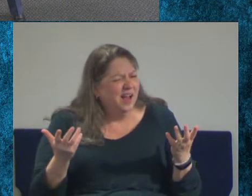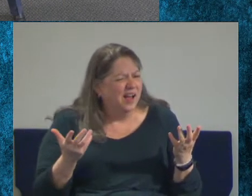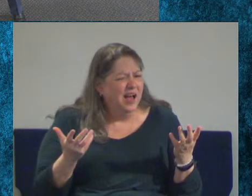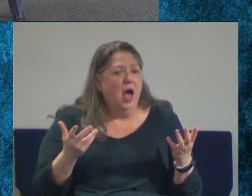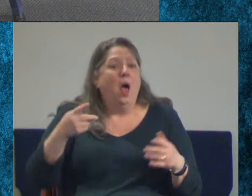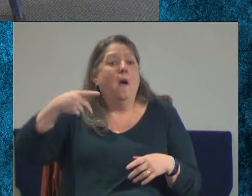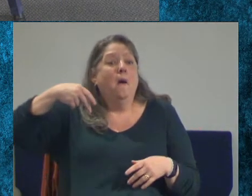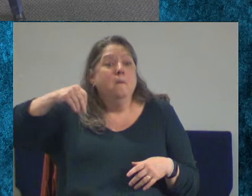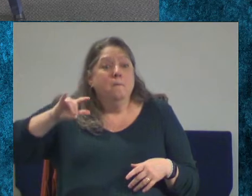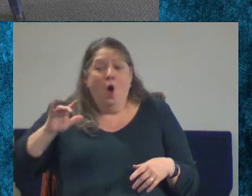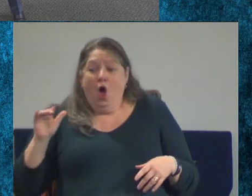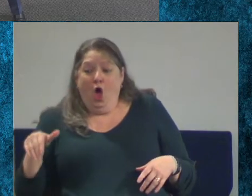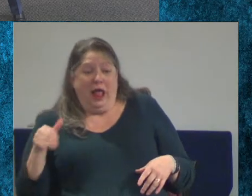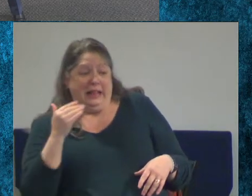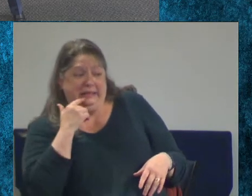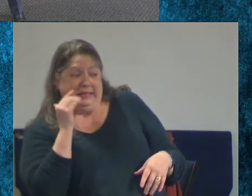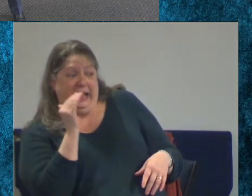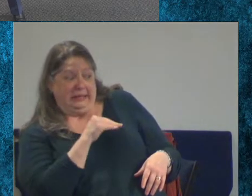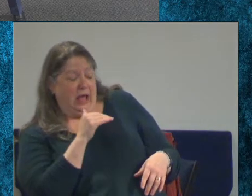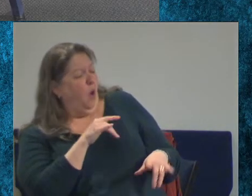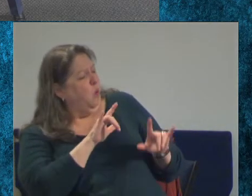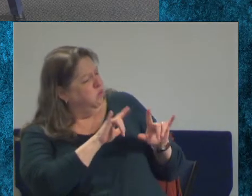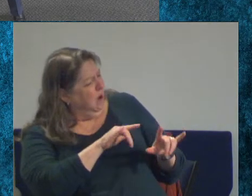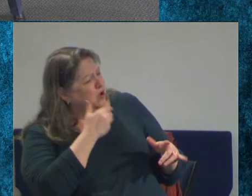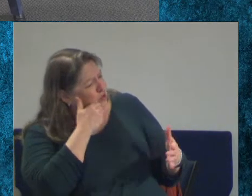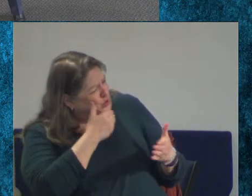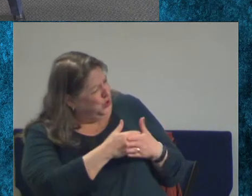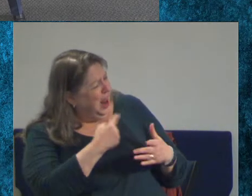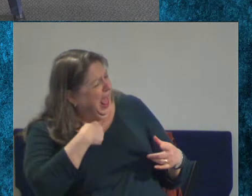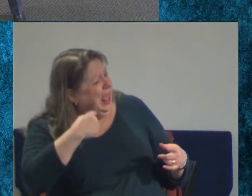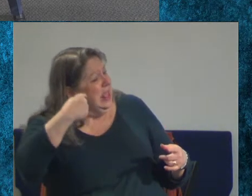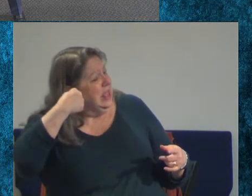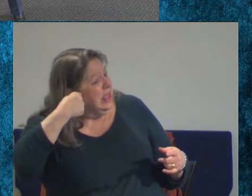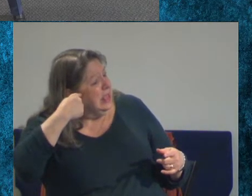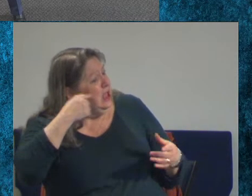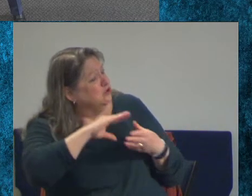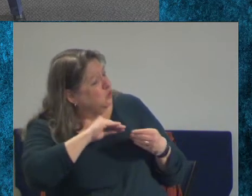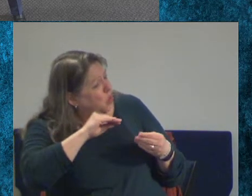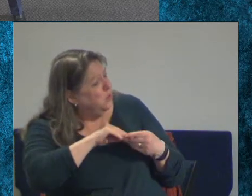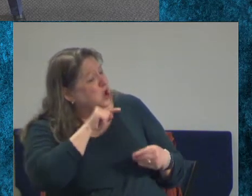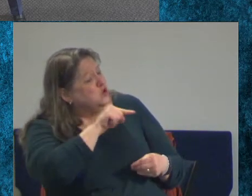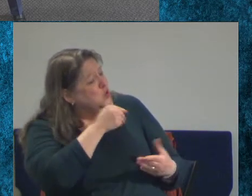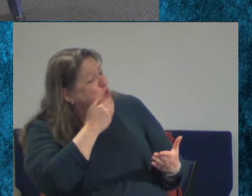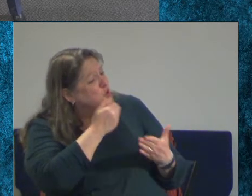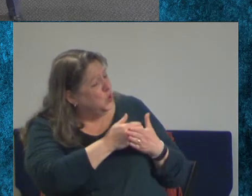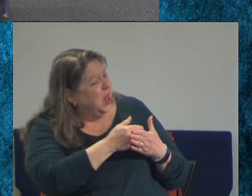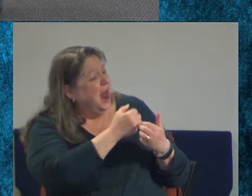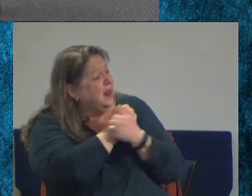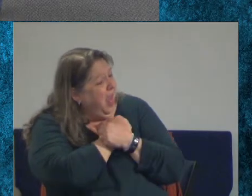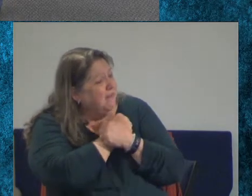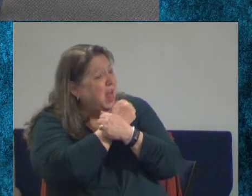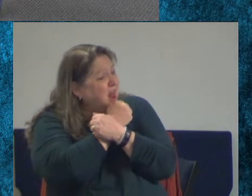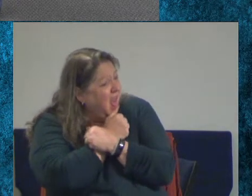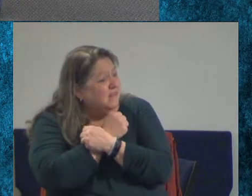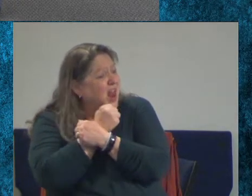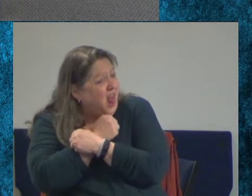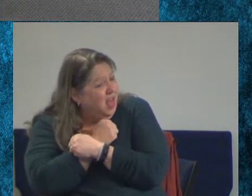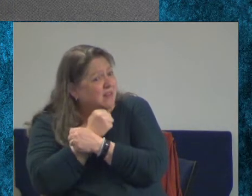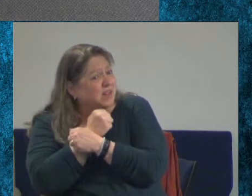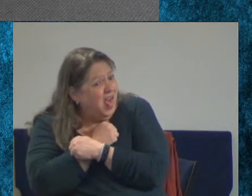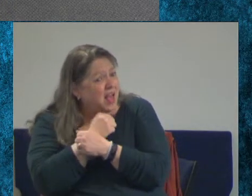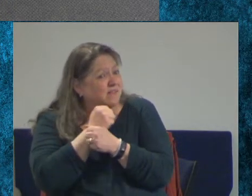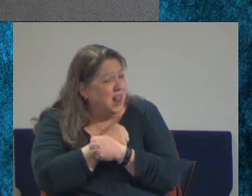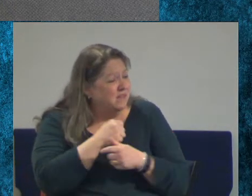encouraging him on the whole idea of loving the church, the saints of Jesus Christ. He's excited. Paul's excited. He says,